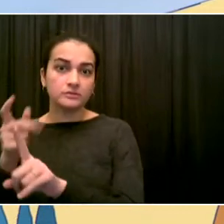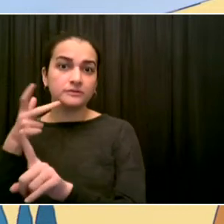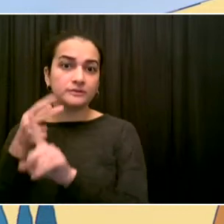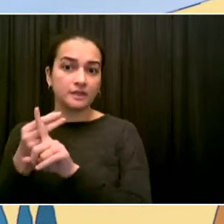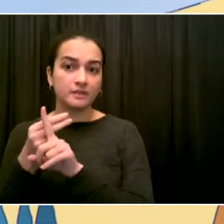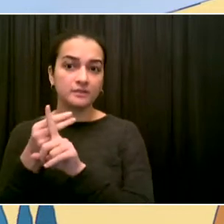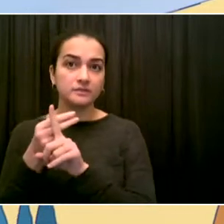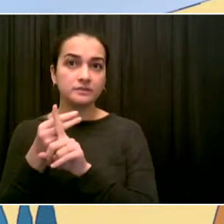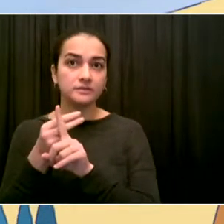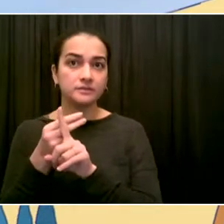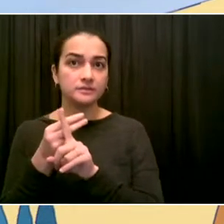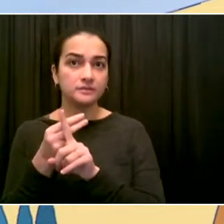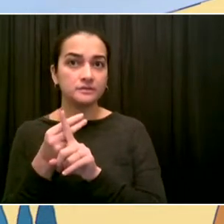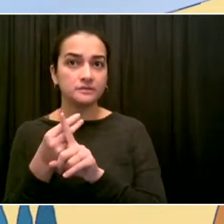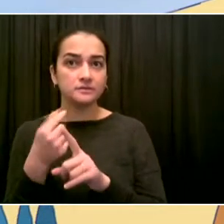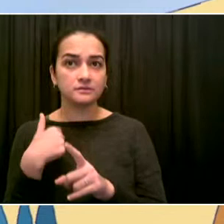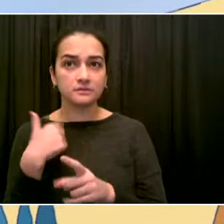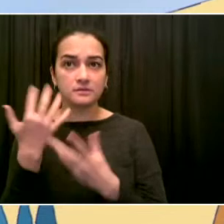ask about this.